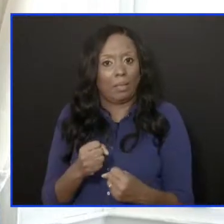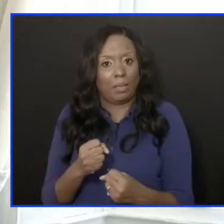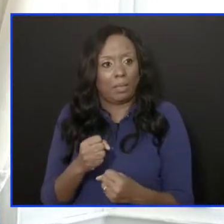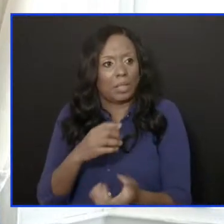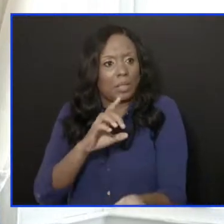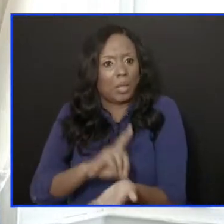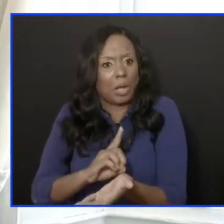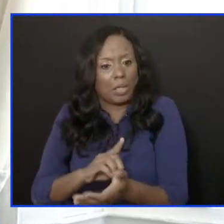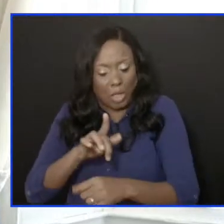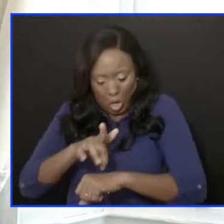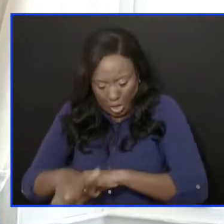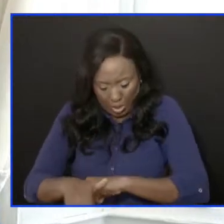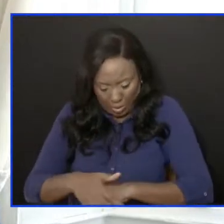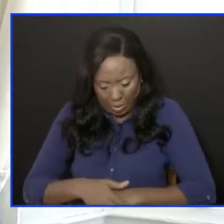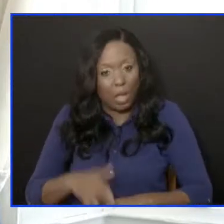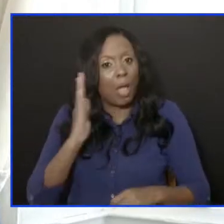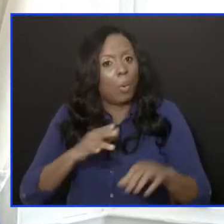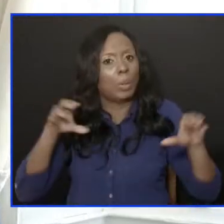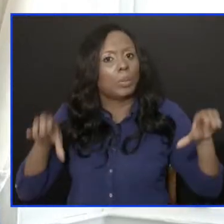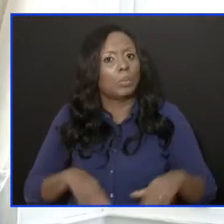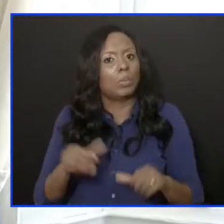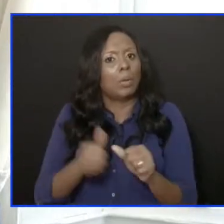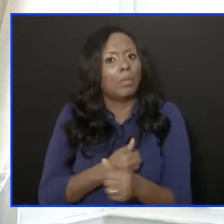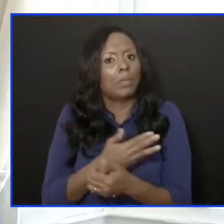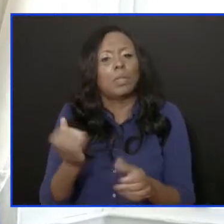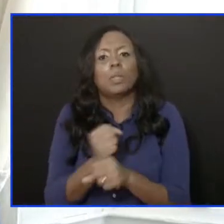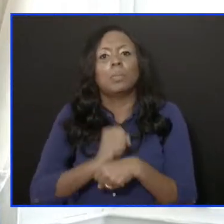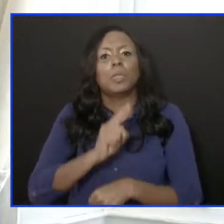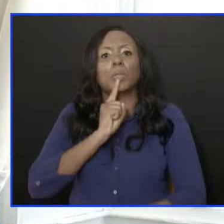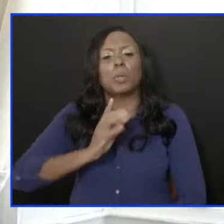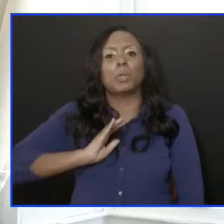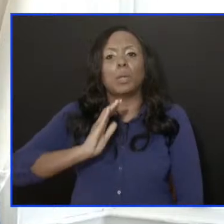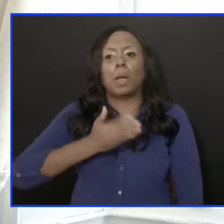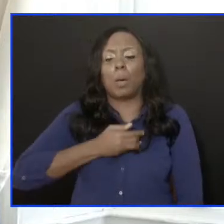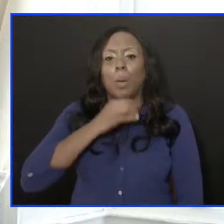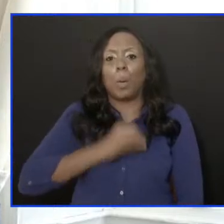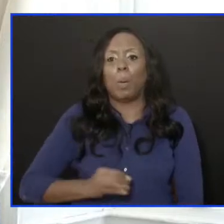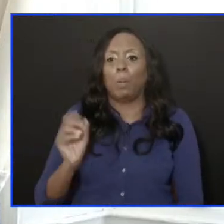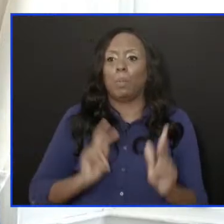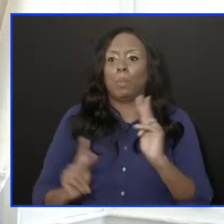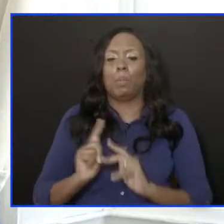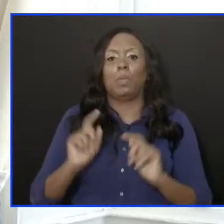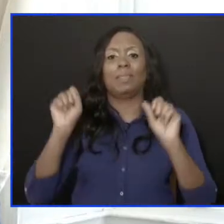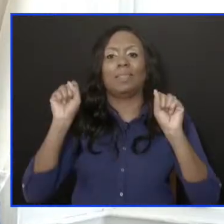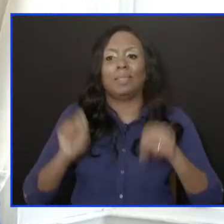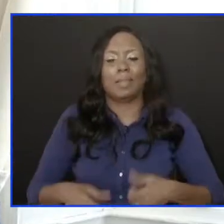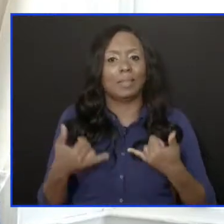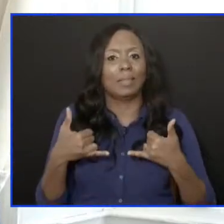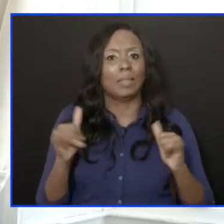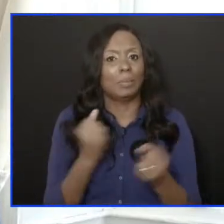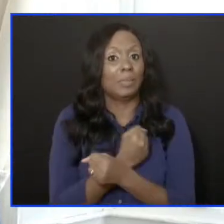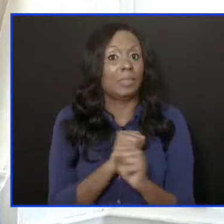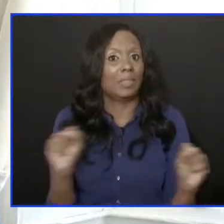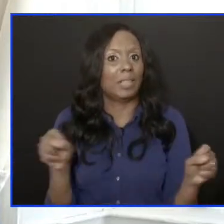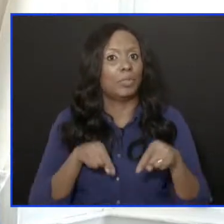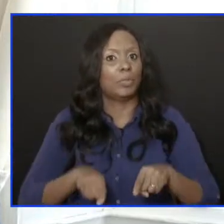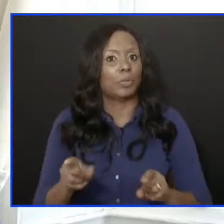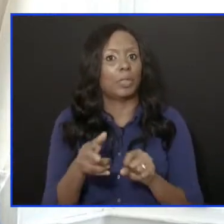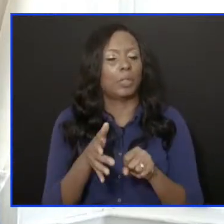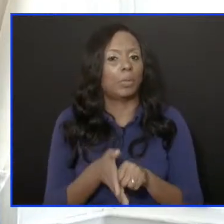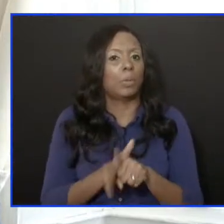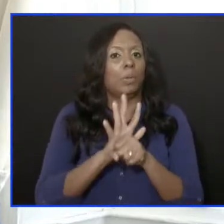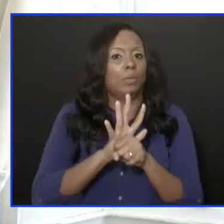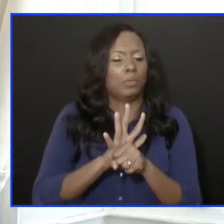we will do all that we possibly can to ensure that our elderly population can be safe in the presence of COVID. This has